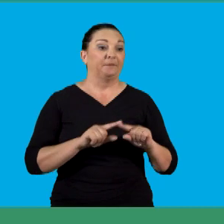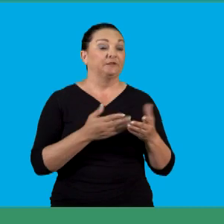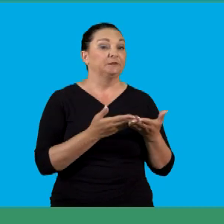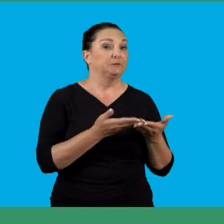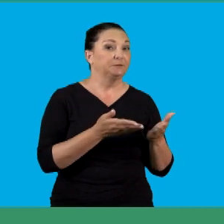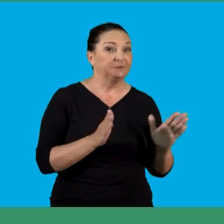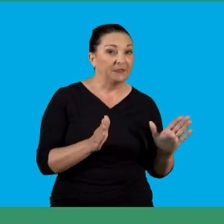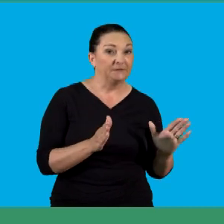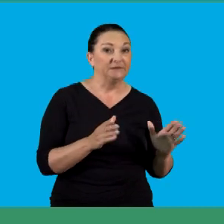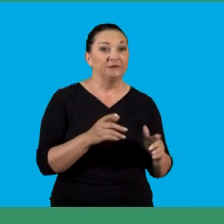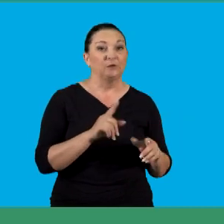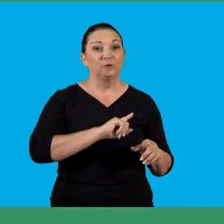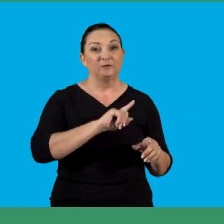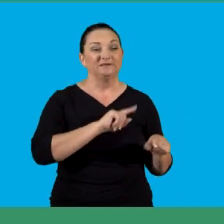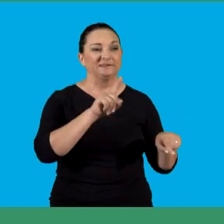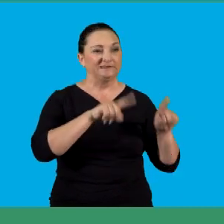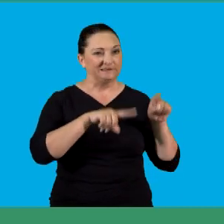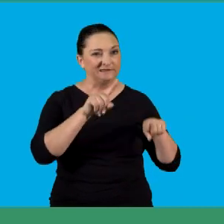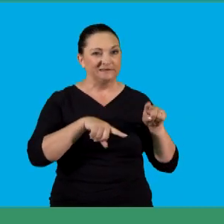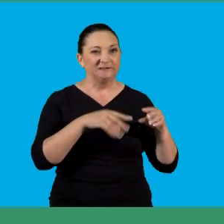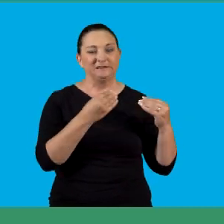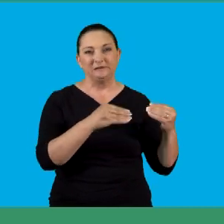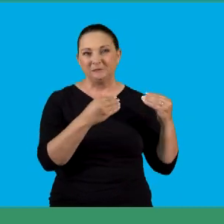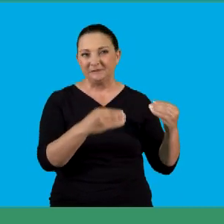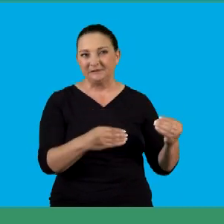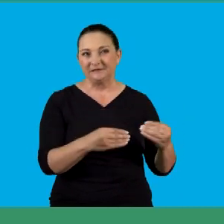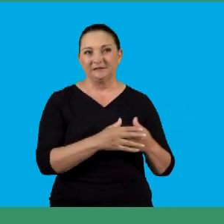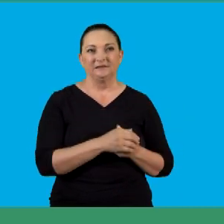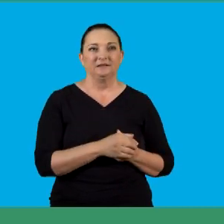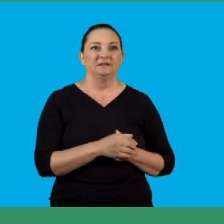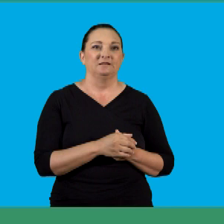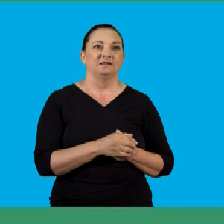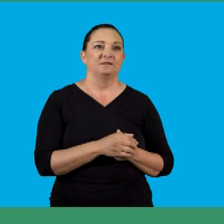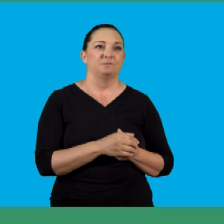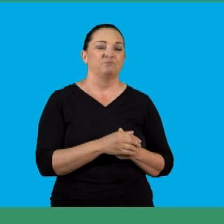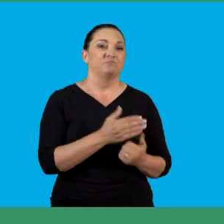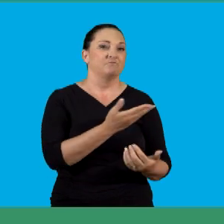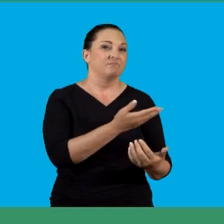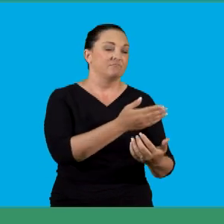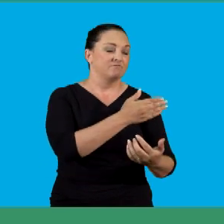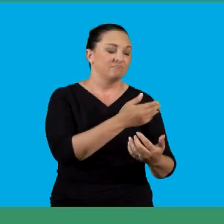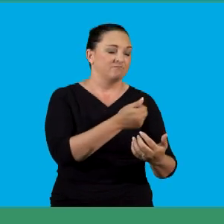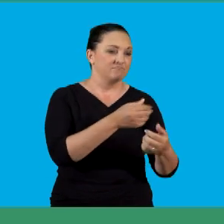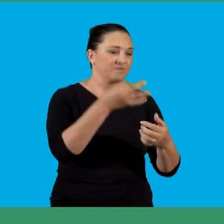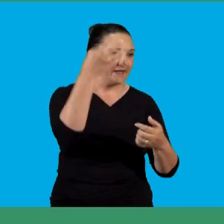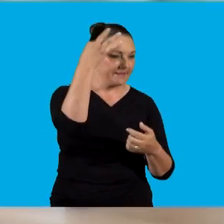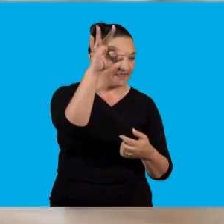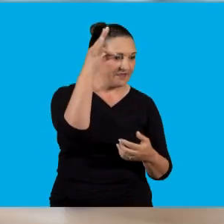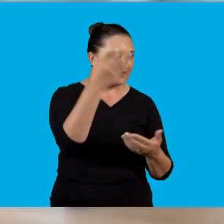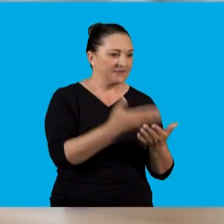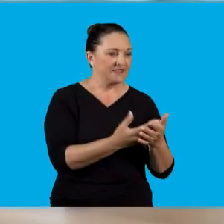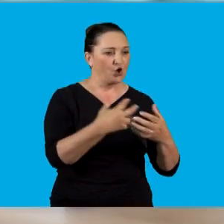government. So the businesses that we find in a public sector, these businesses are owned, they are